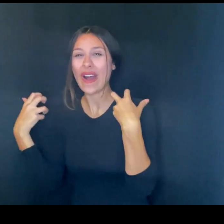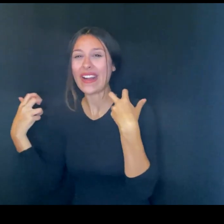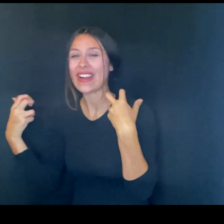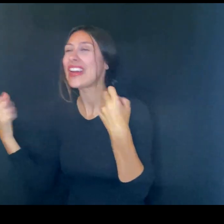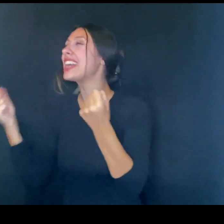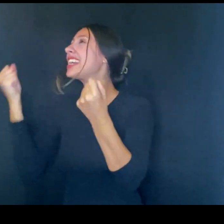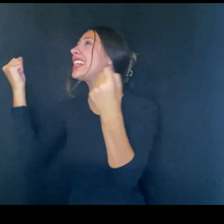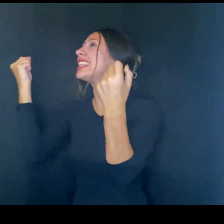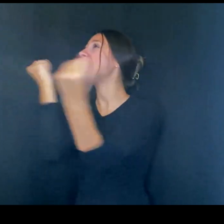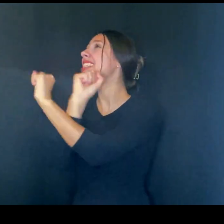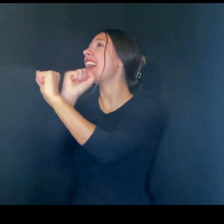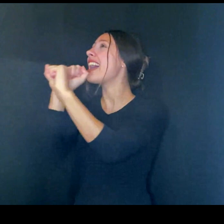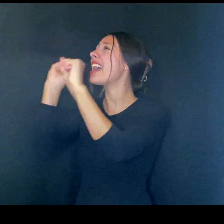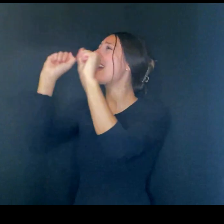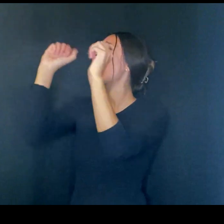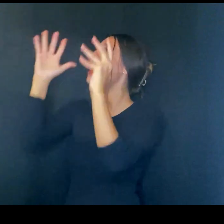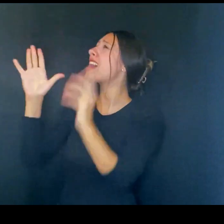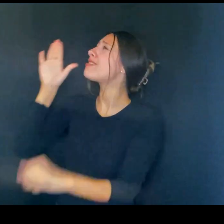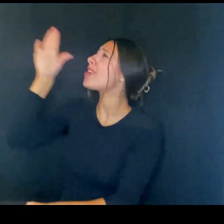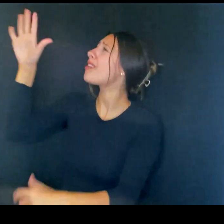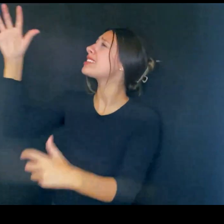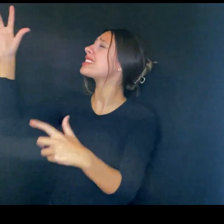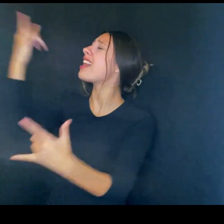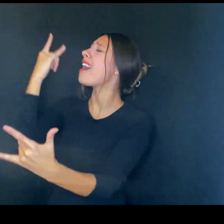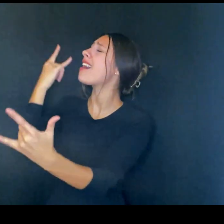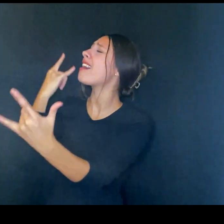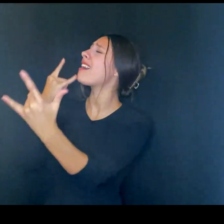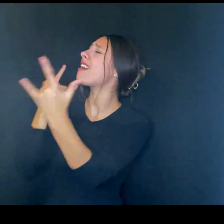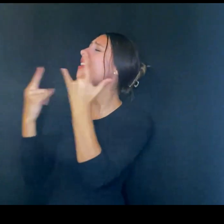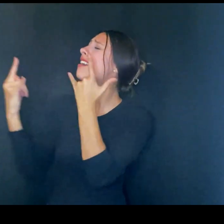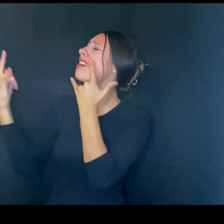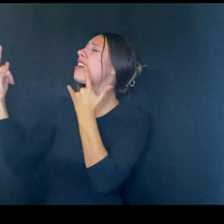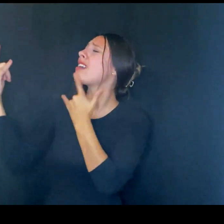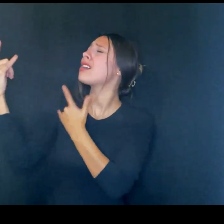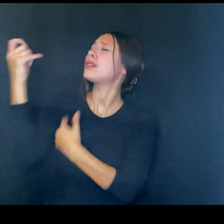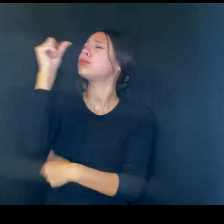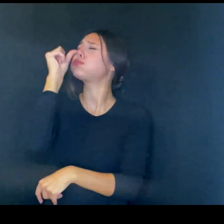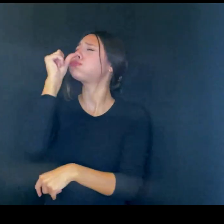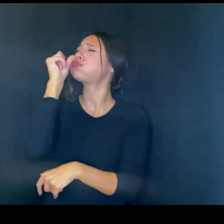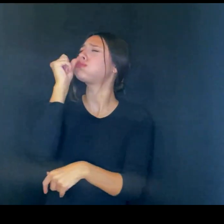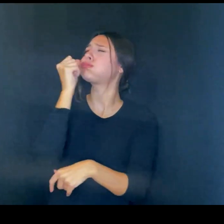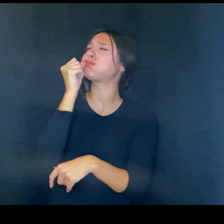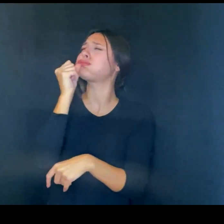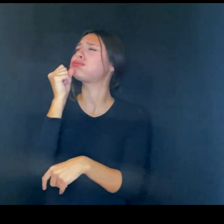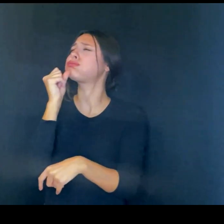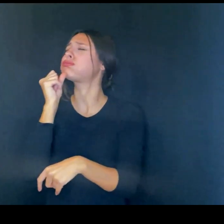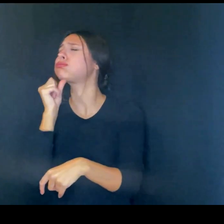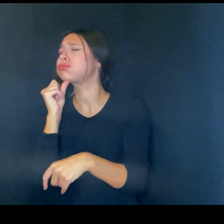Save us through the storm, through the rain.